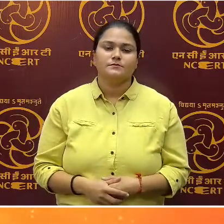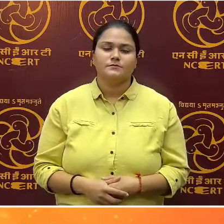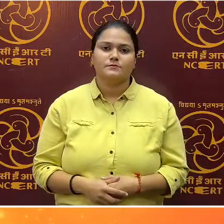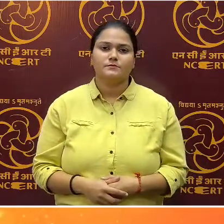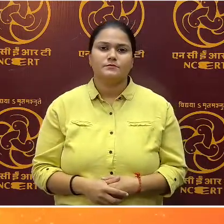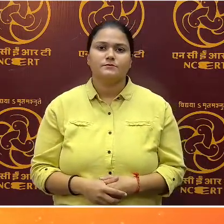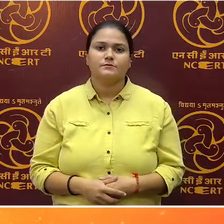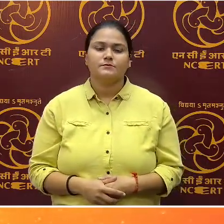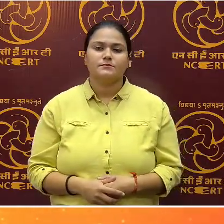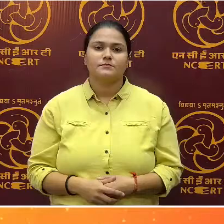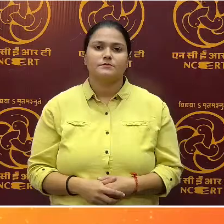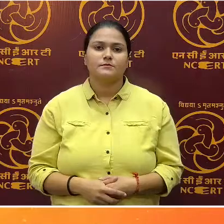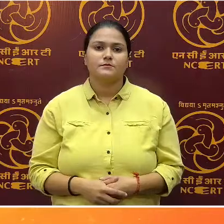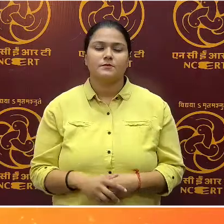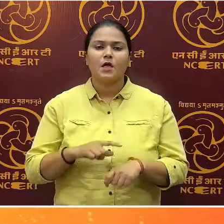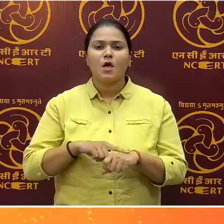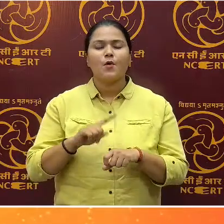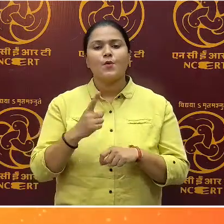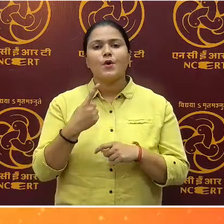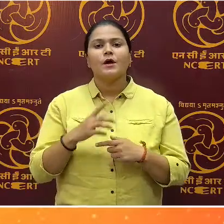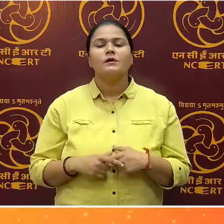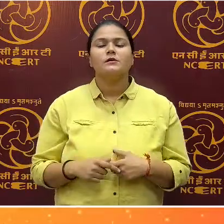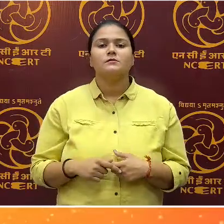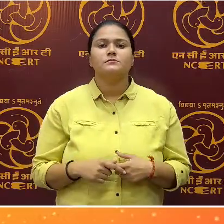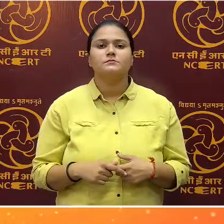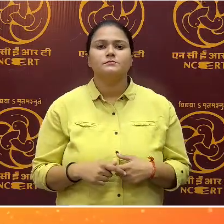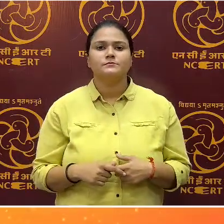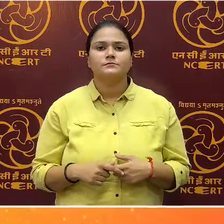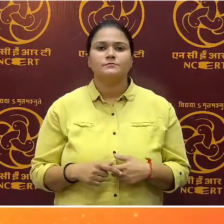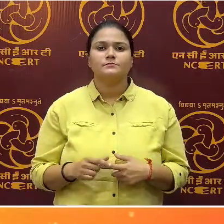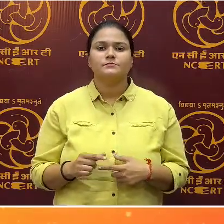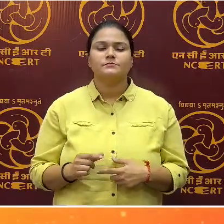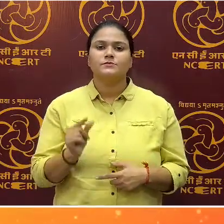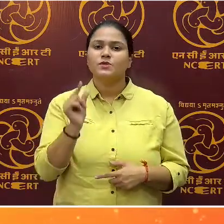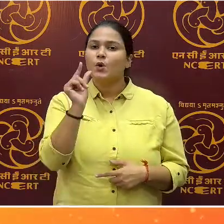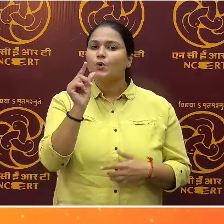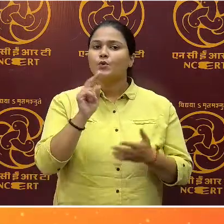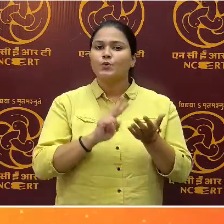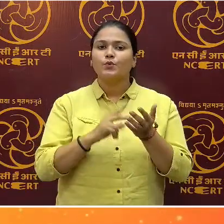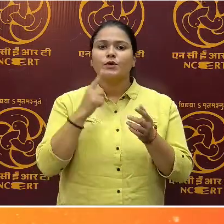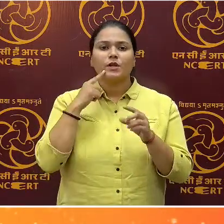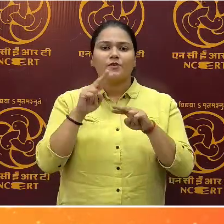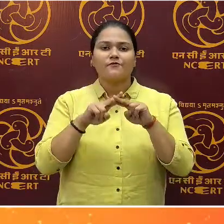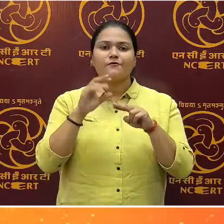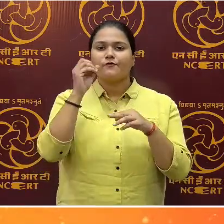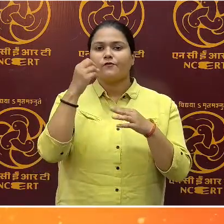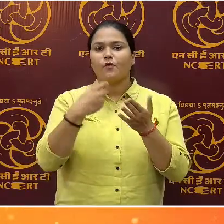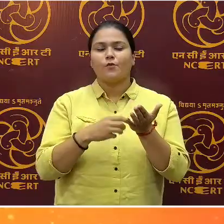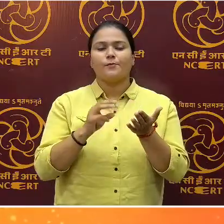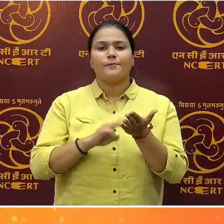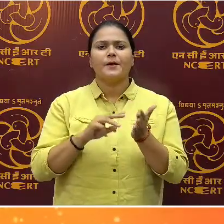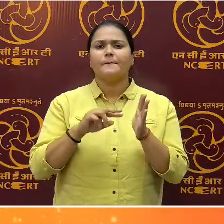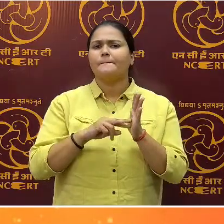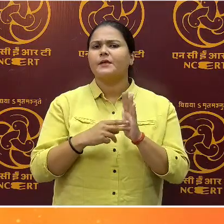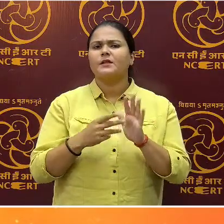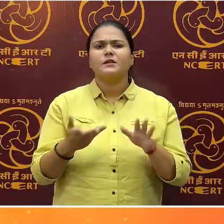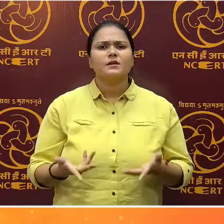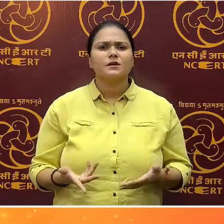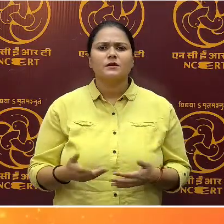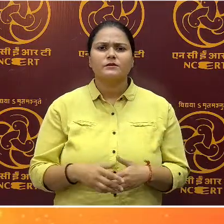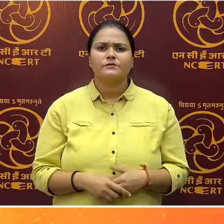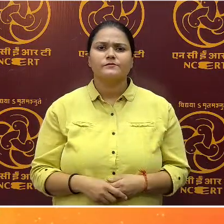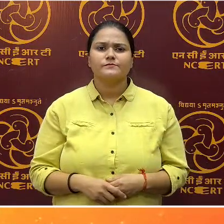prepared. Now one more term there is given, that is uniform. So what exactly it means when we say that something is